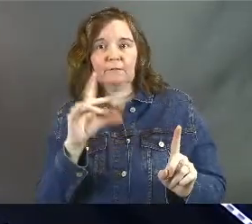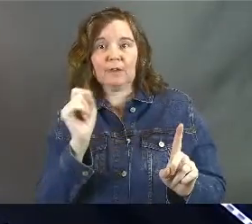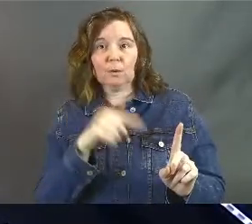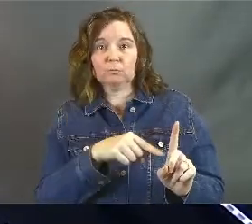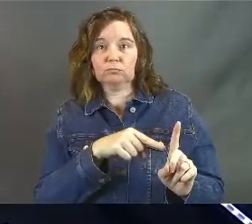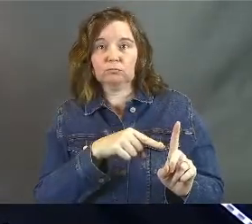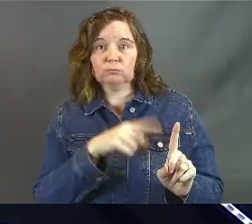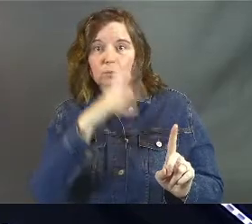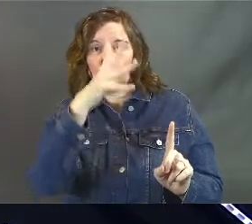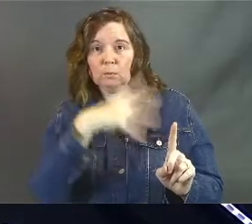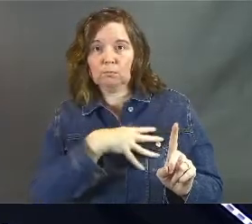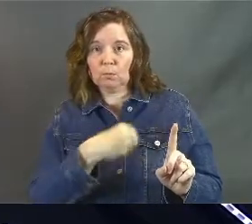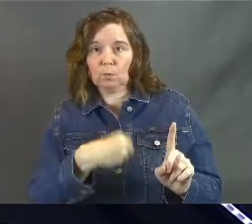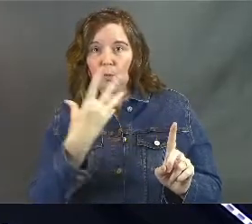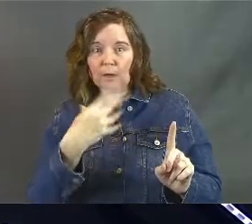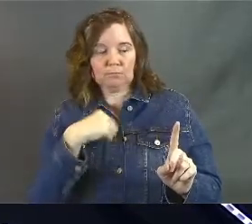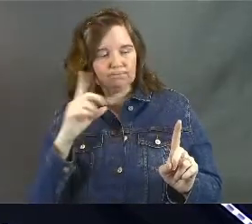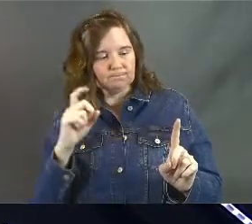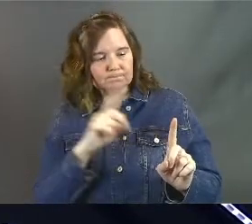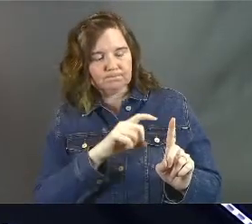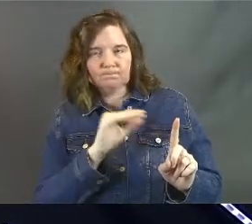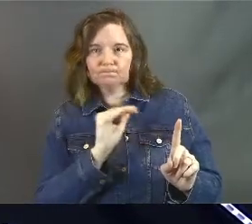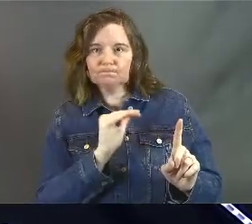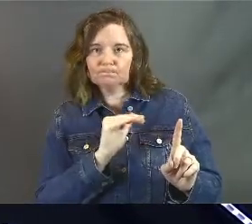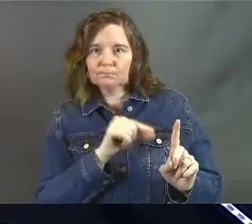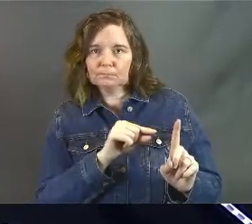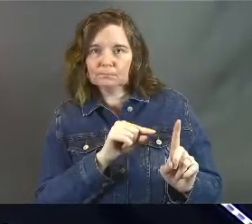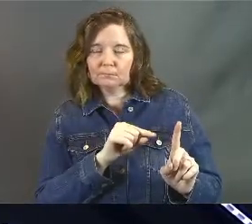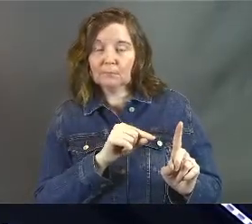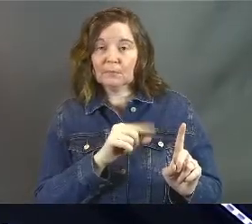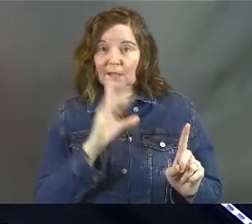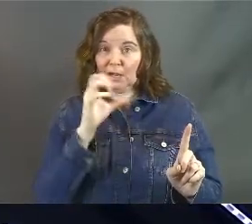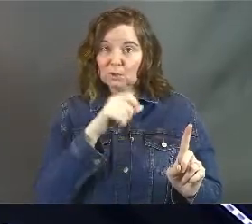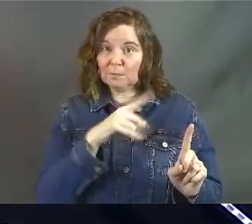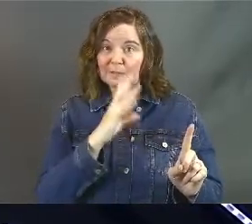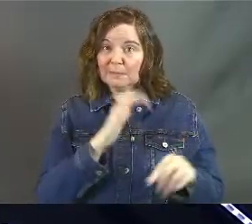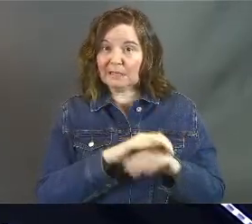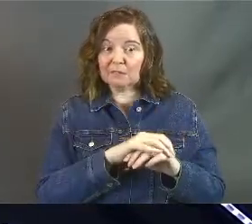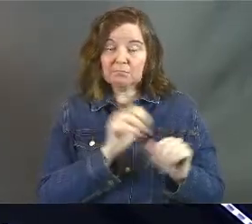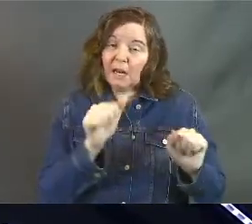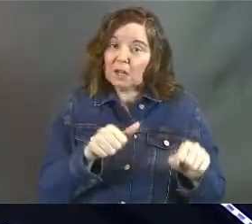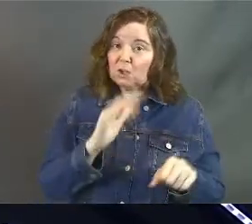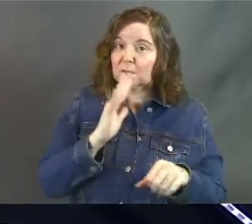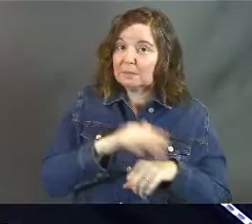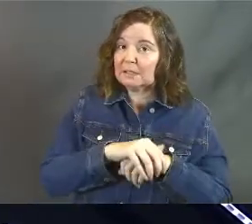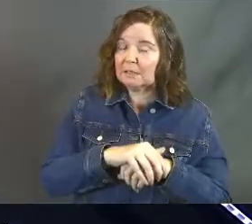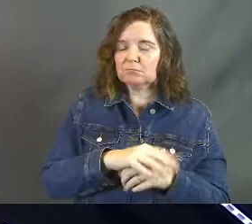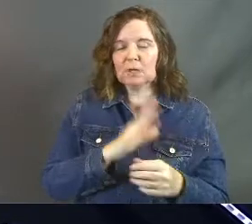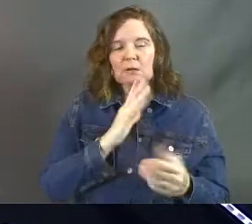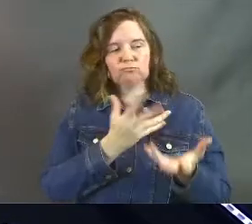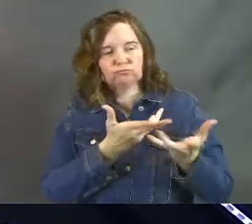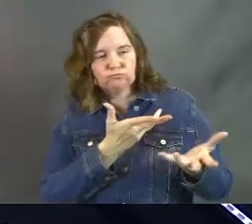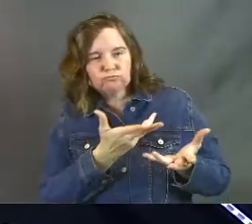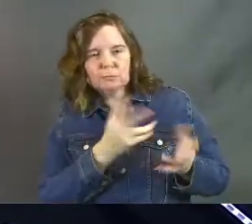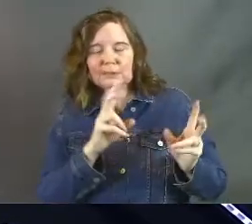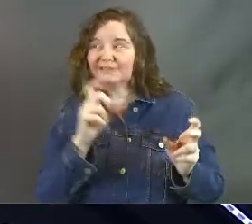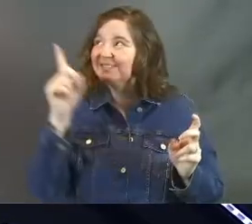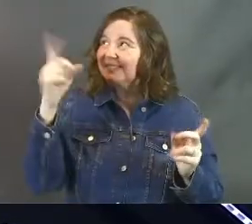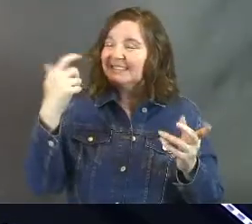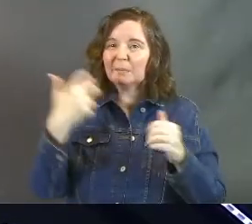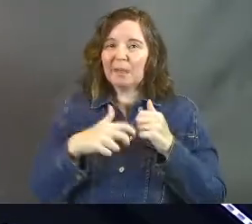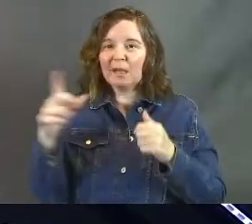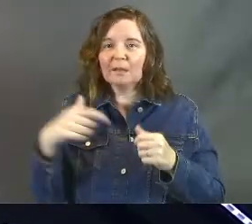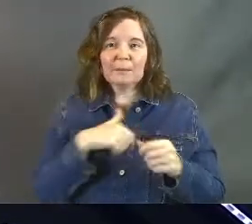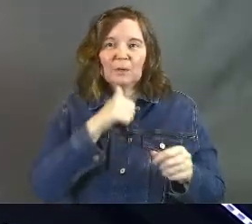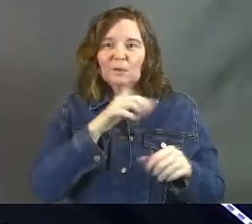crew. And I went and I found the white guy. And assuming he could speak English, and he could speak English, and we started talking about the issue, but he was not